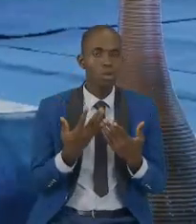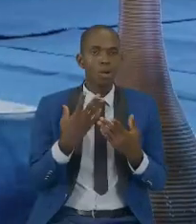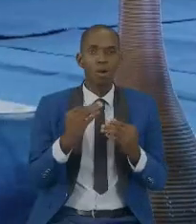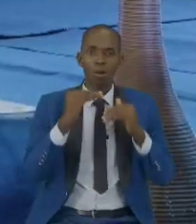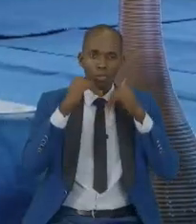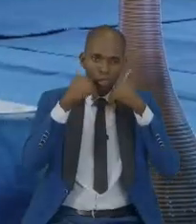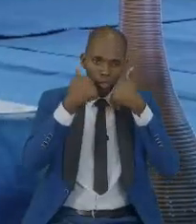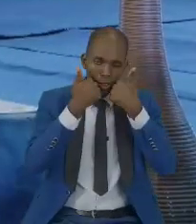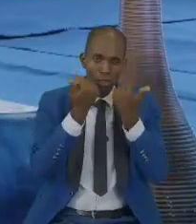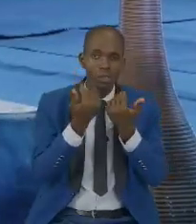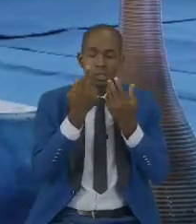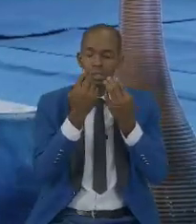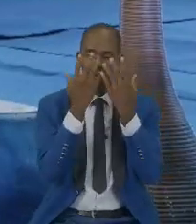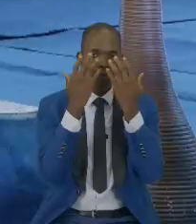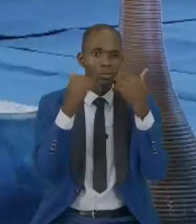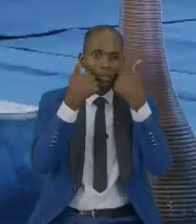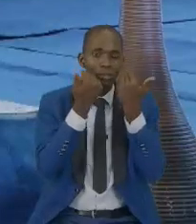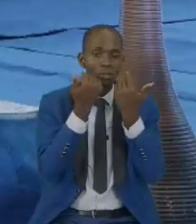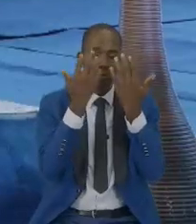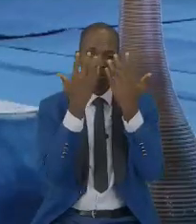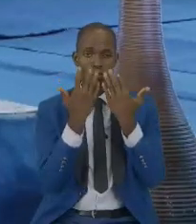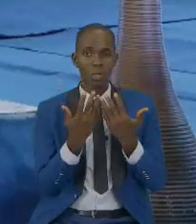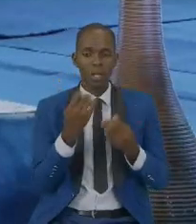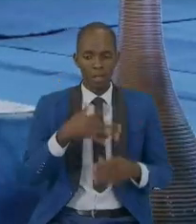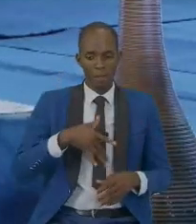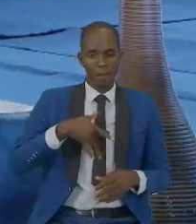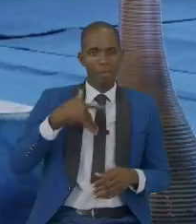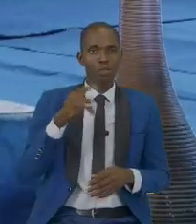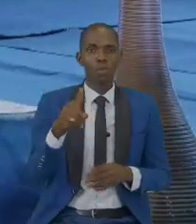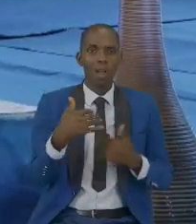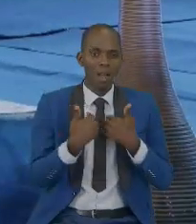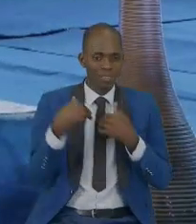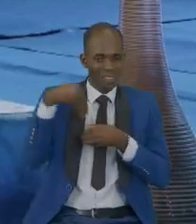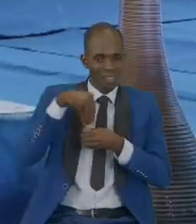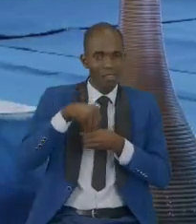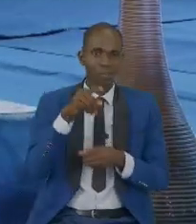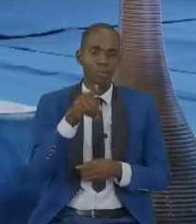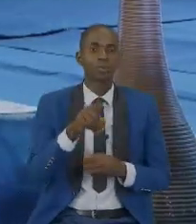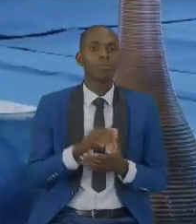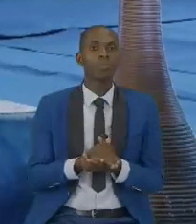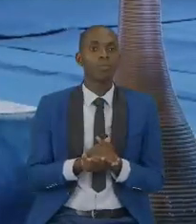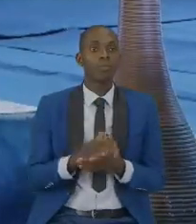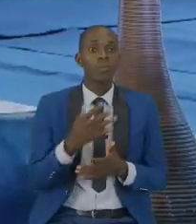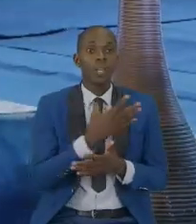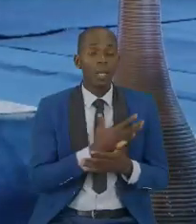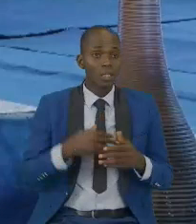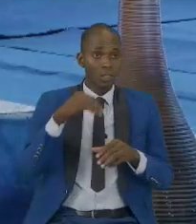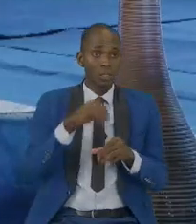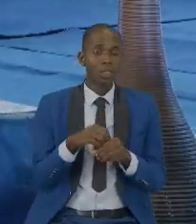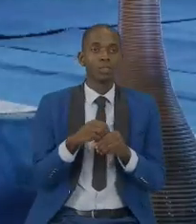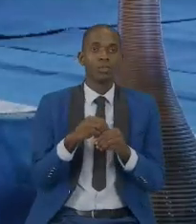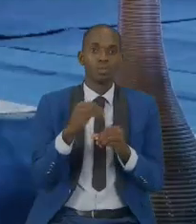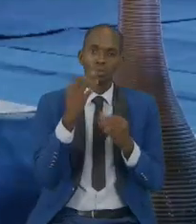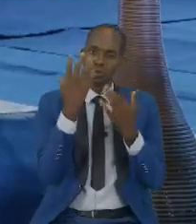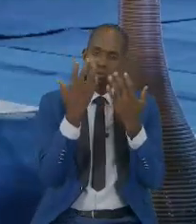the sorrow, and the feeling you have within you. And in sorrow,